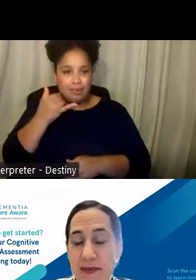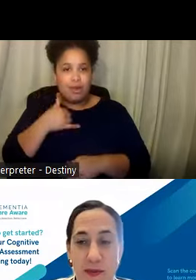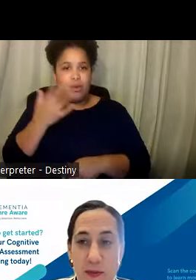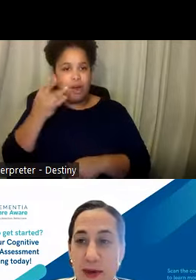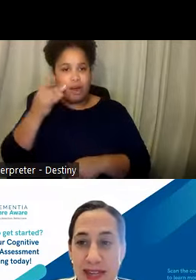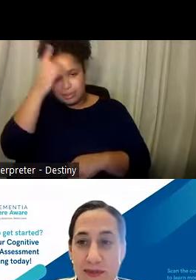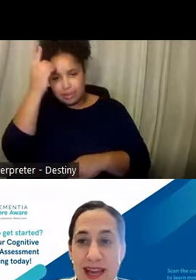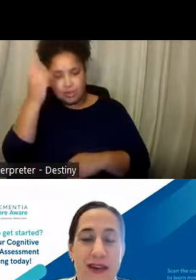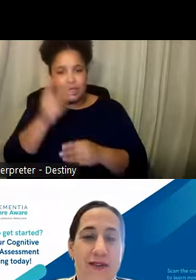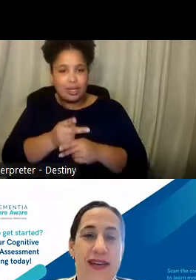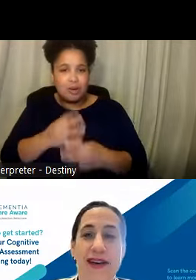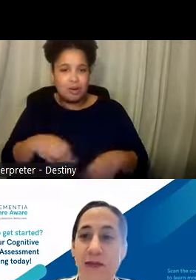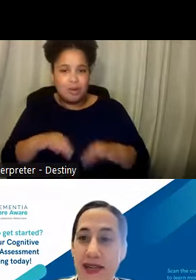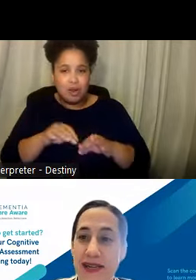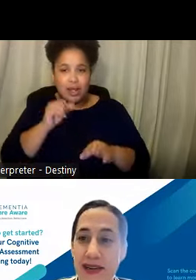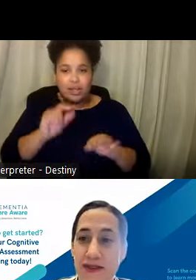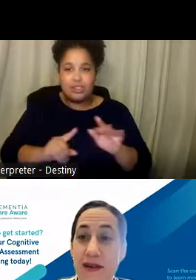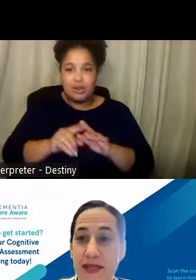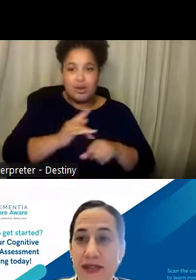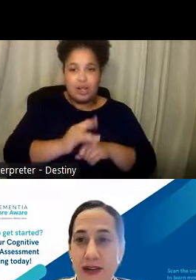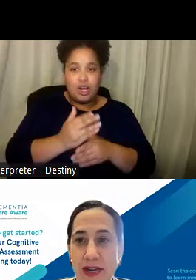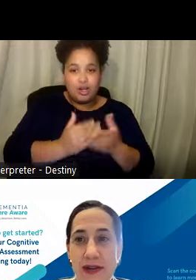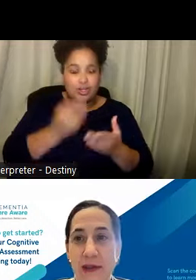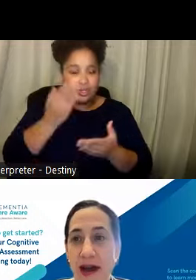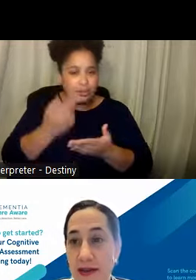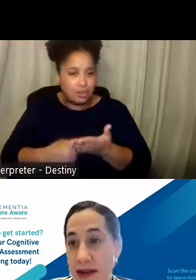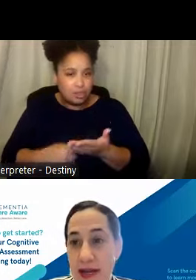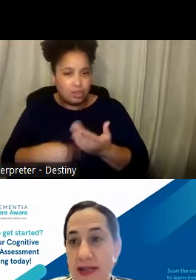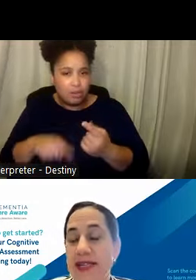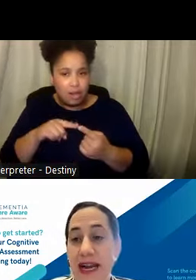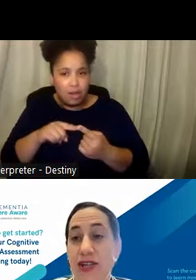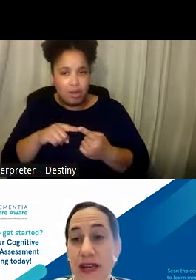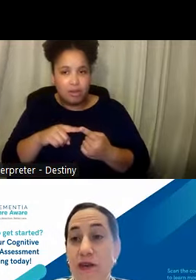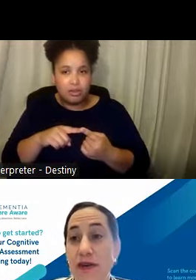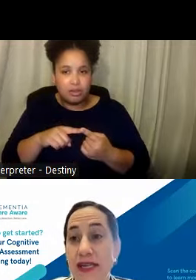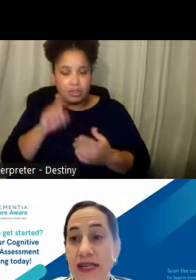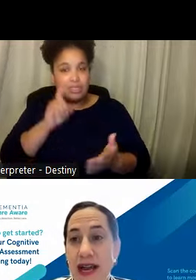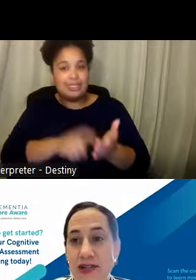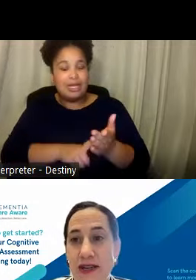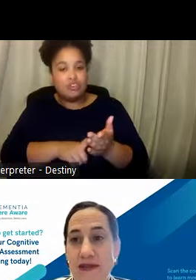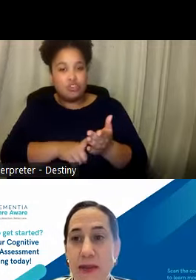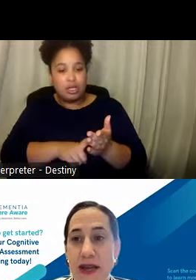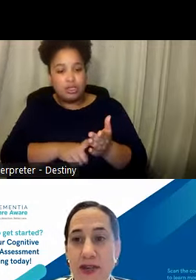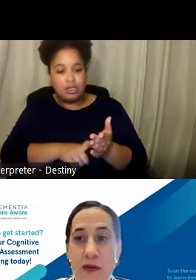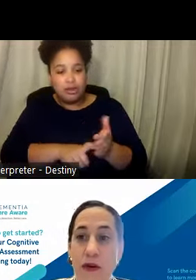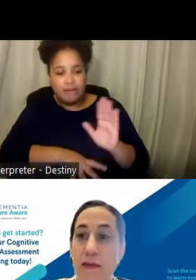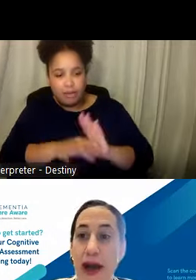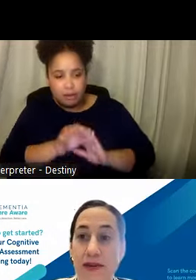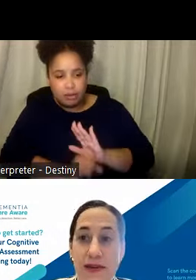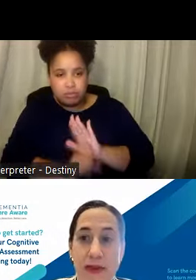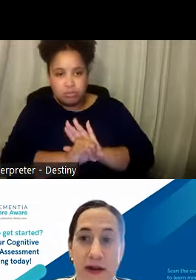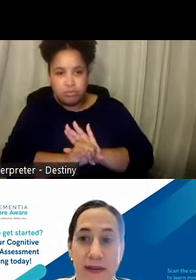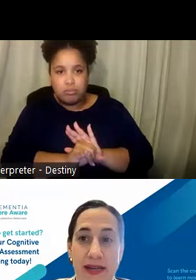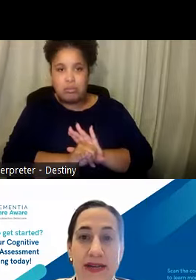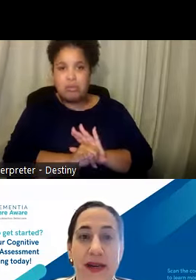I wasn't able to get on early enough, but I did hear some discussion about detection and early detection of dementia or